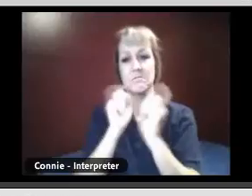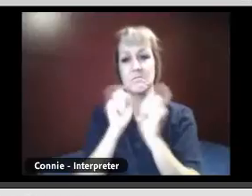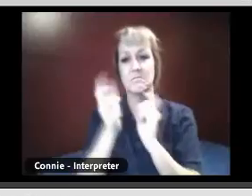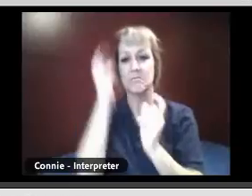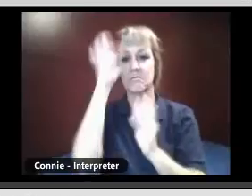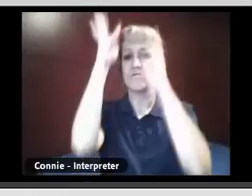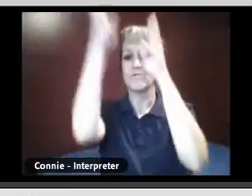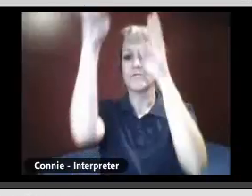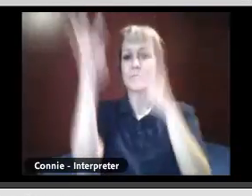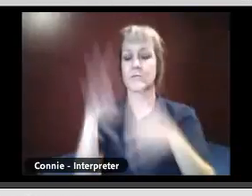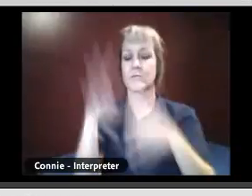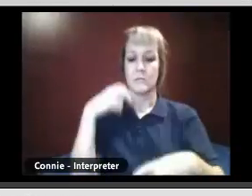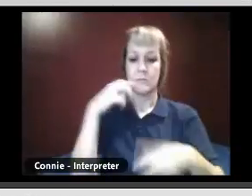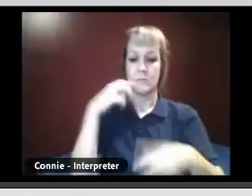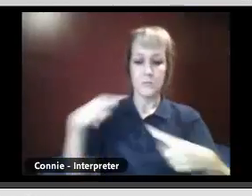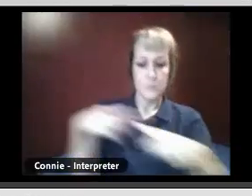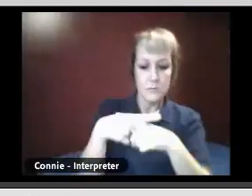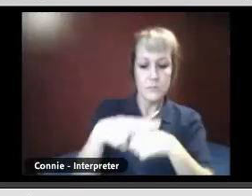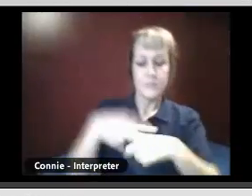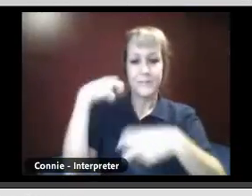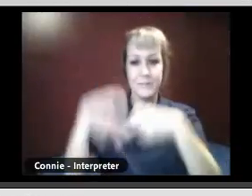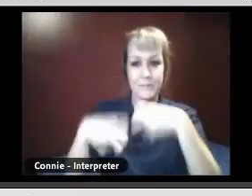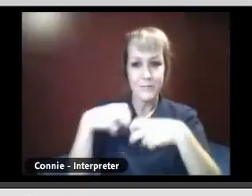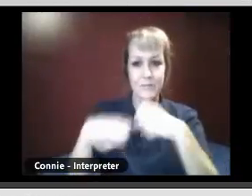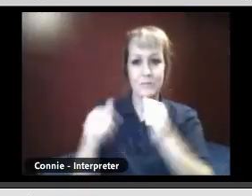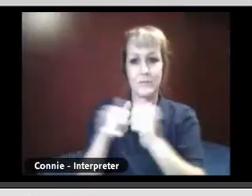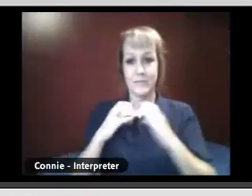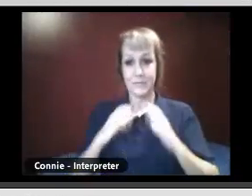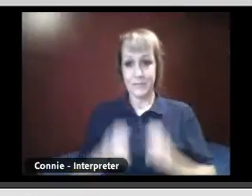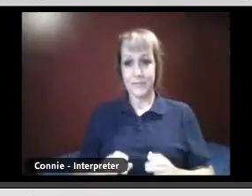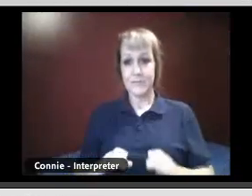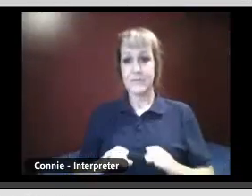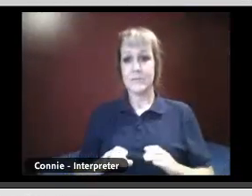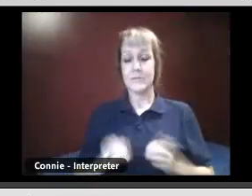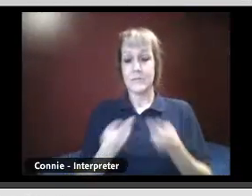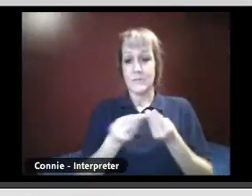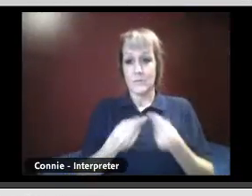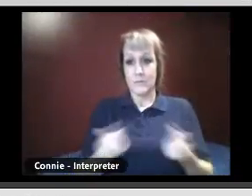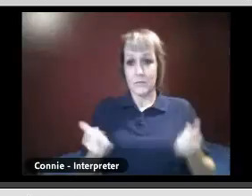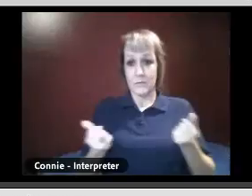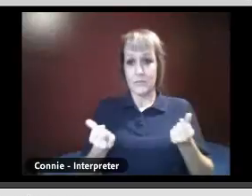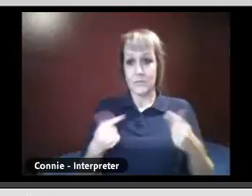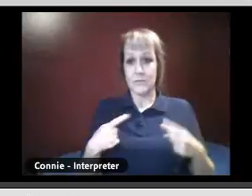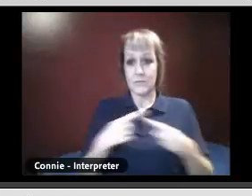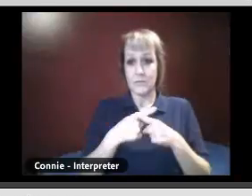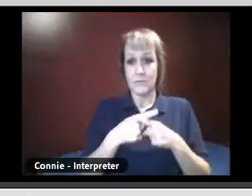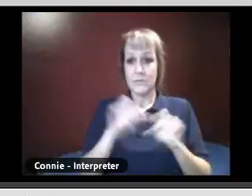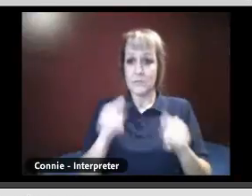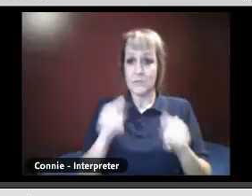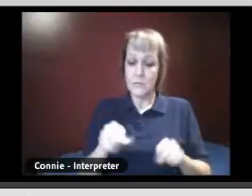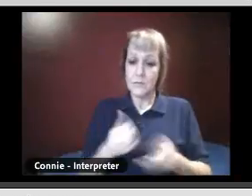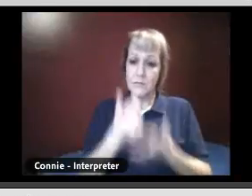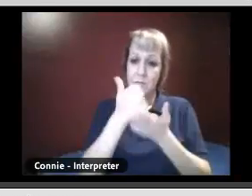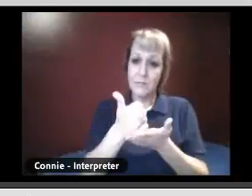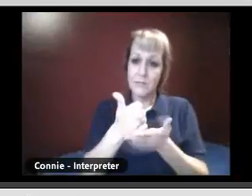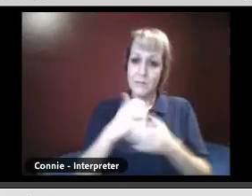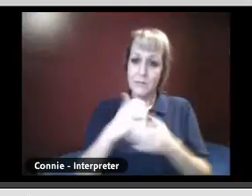Conflicts, problems, dilemmas that come up with our customers. As we resolve them, we can increase customer